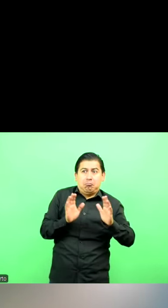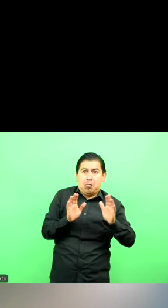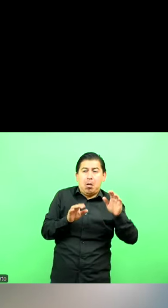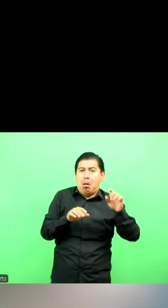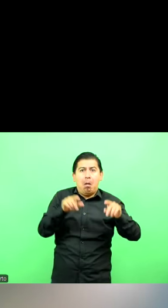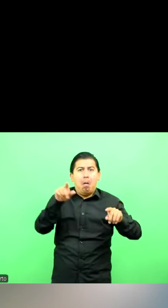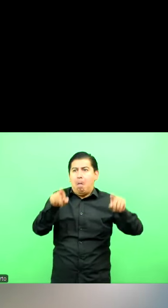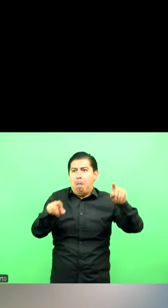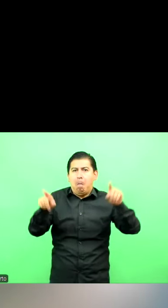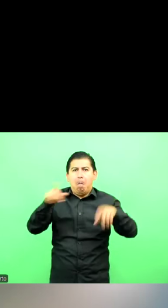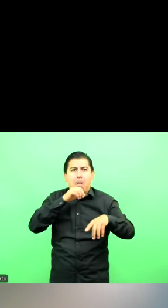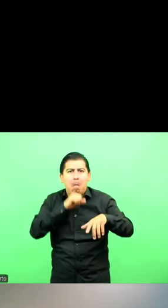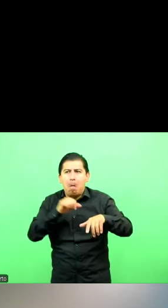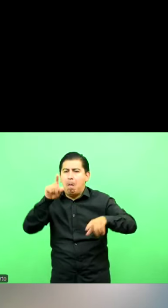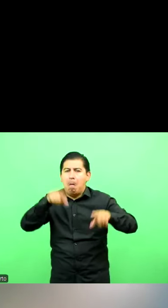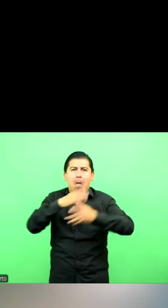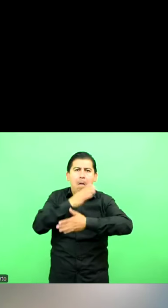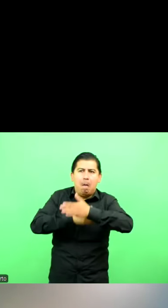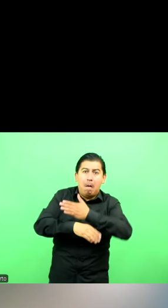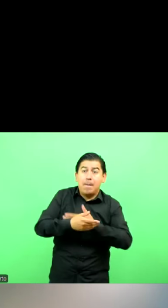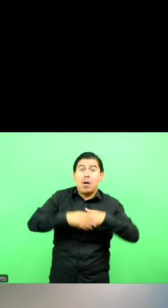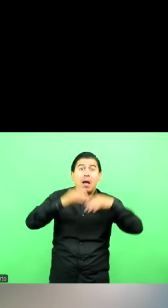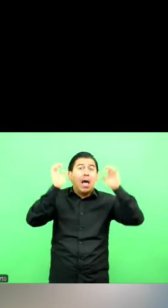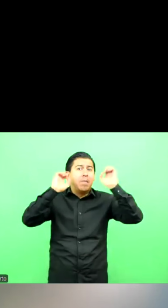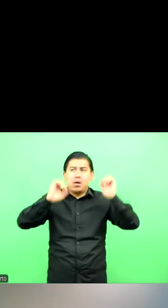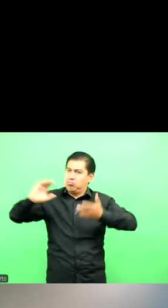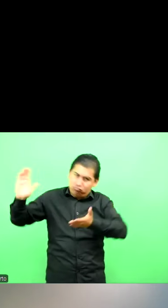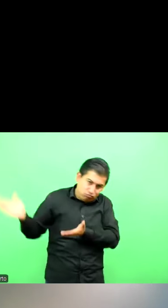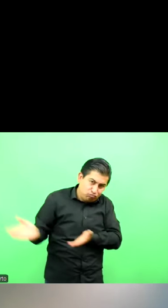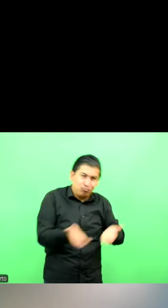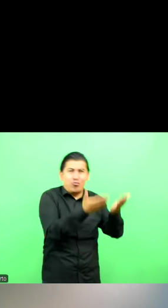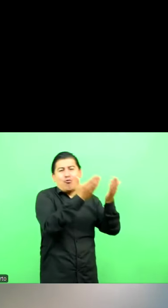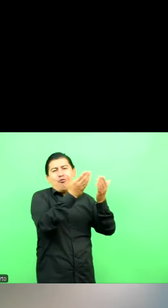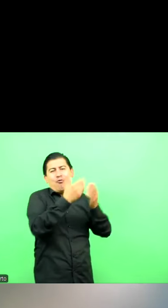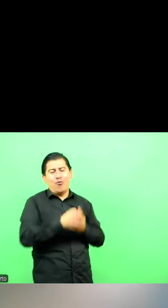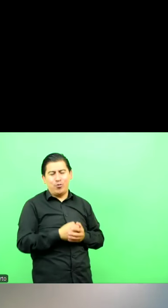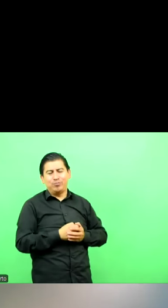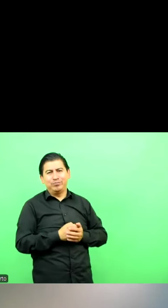with no distinction, especially during emergencies and disasters.